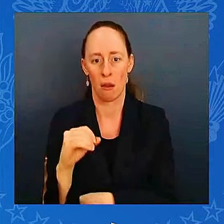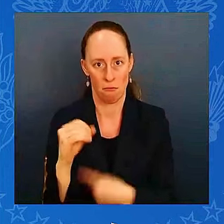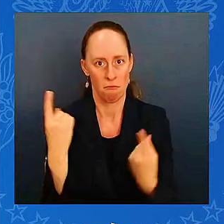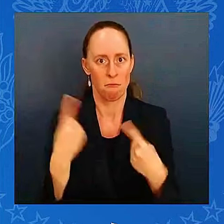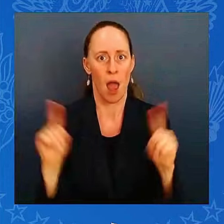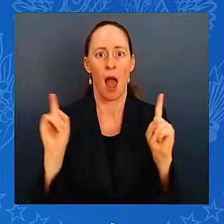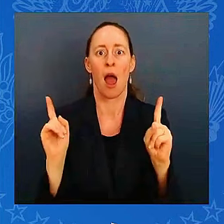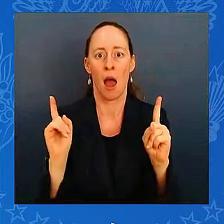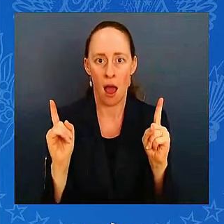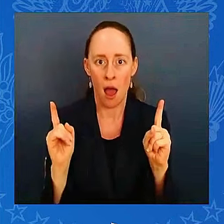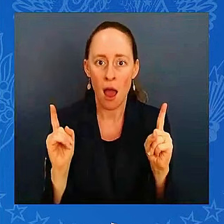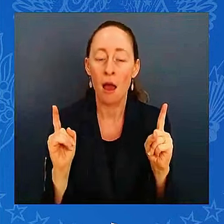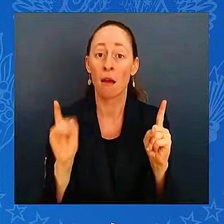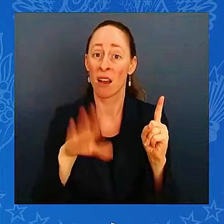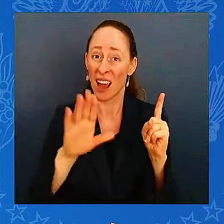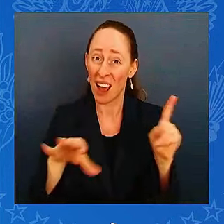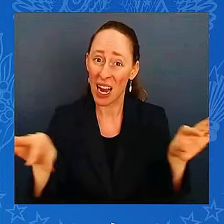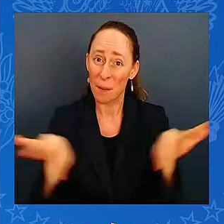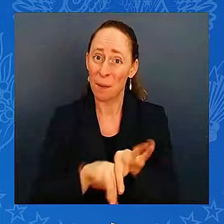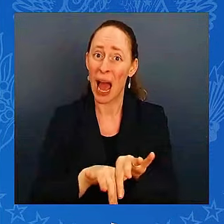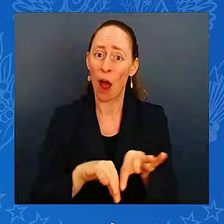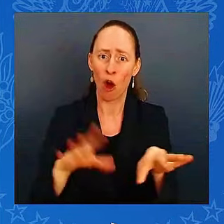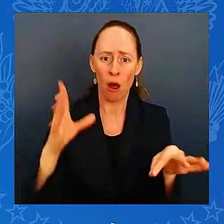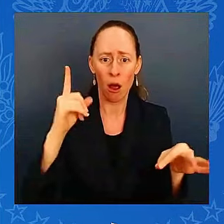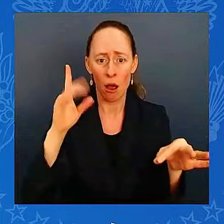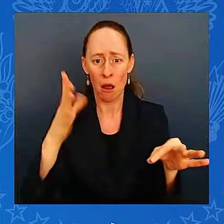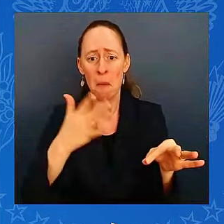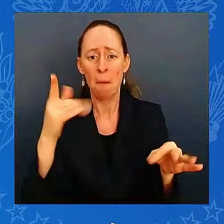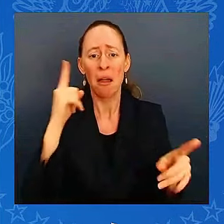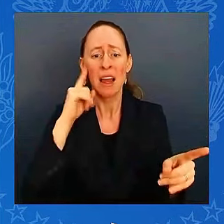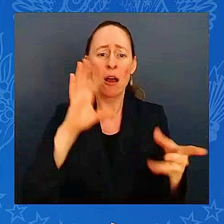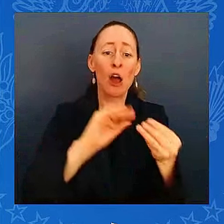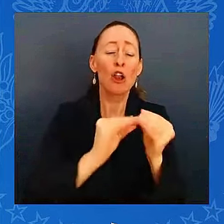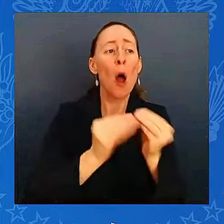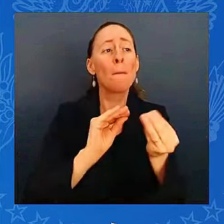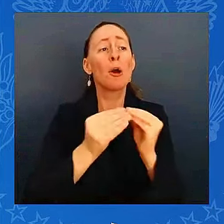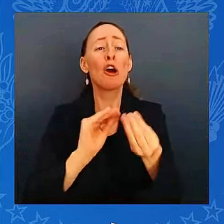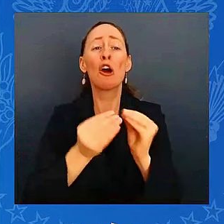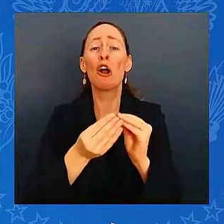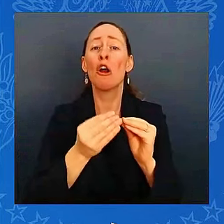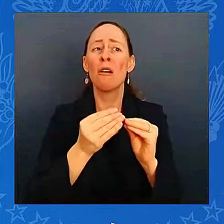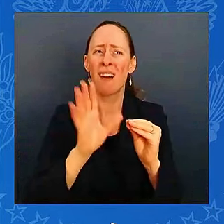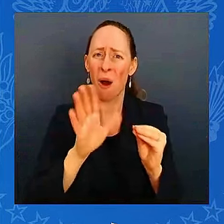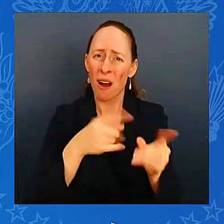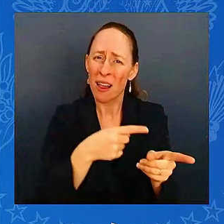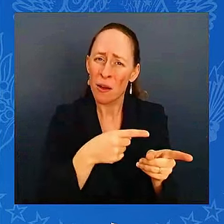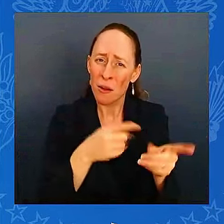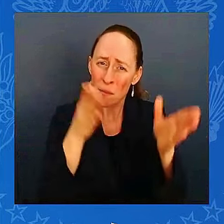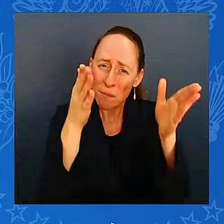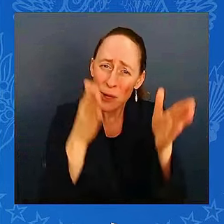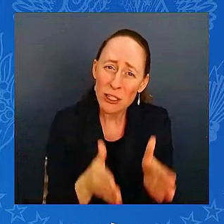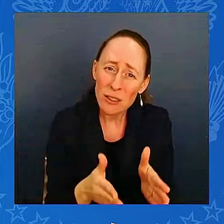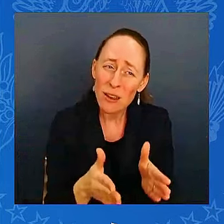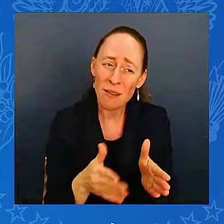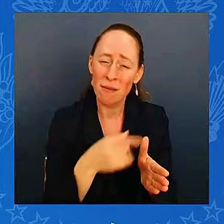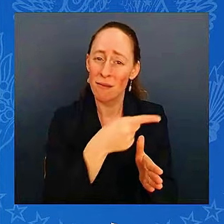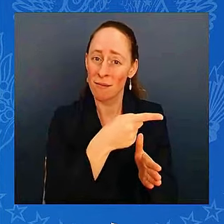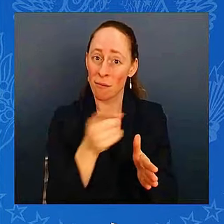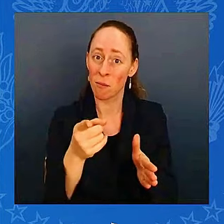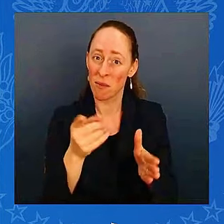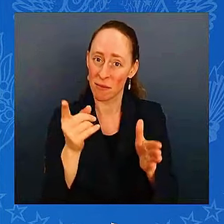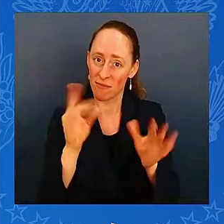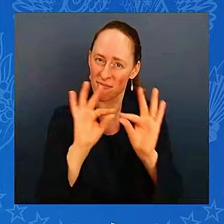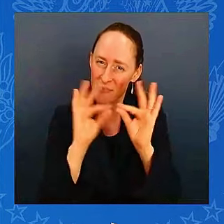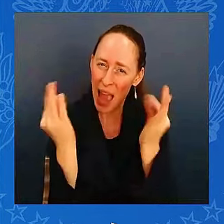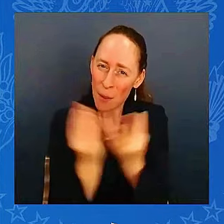facts and figures, they're families. Families who don't have to bear the loss of a child, a parent, a spouse. Families who